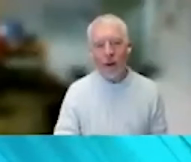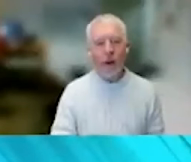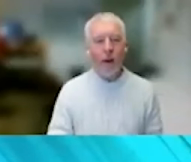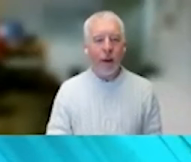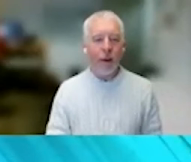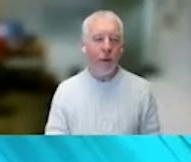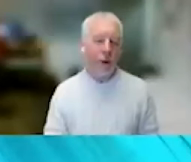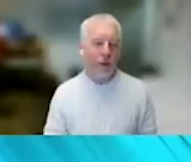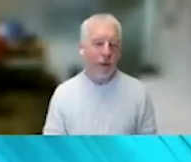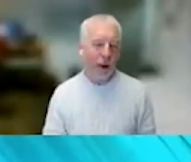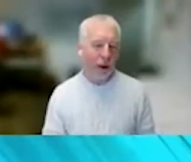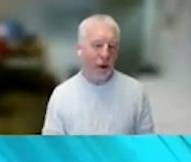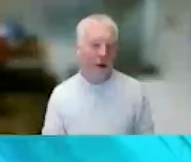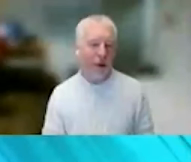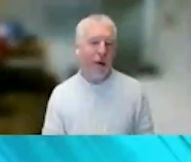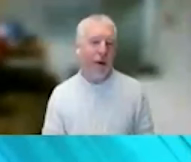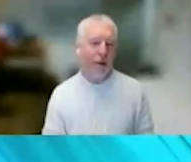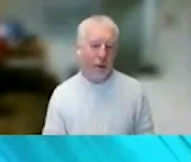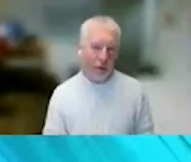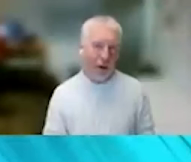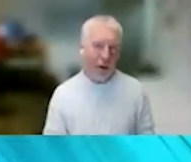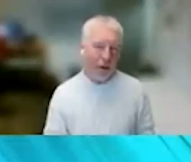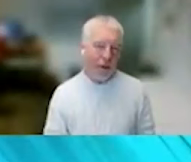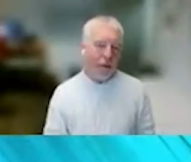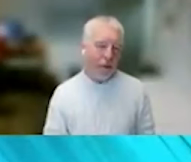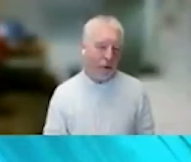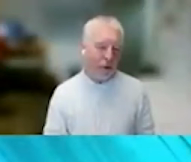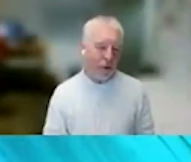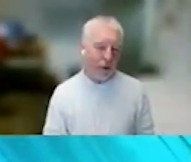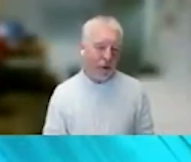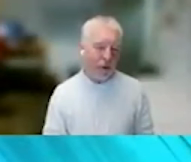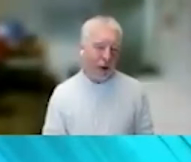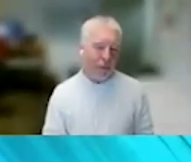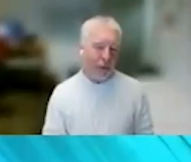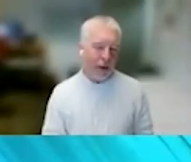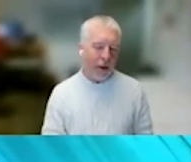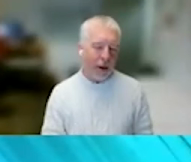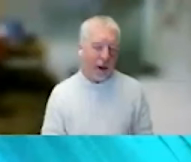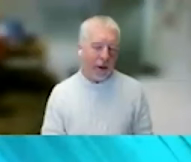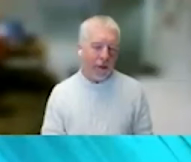across another approach called integrated descriptive videos, which was